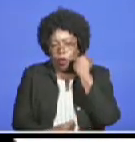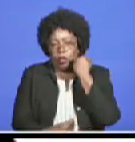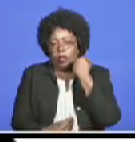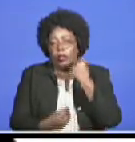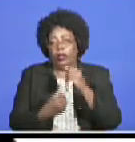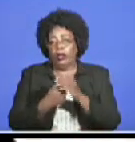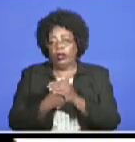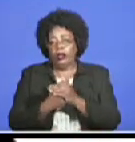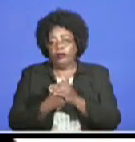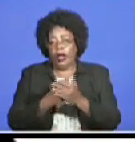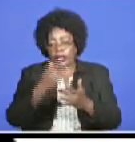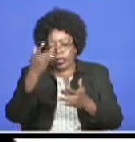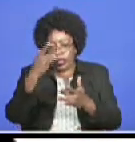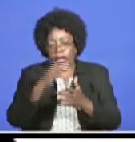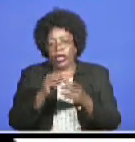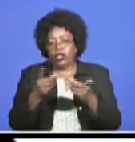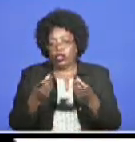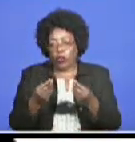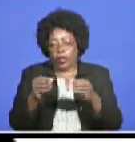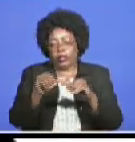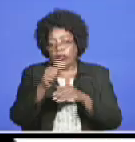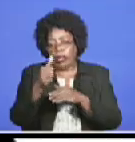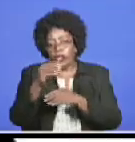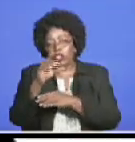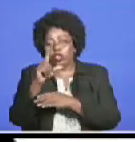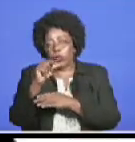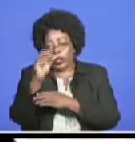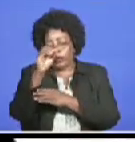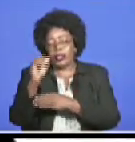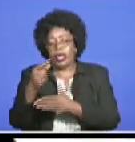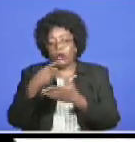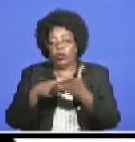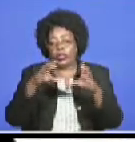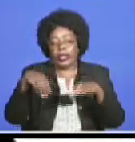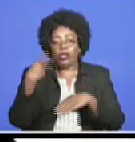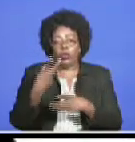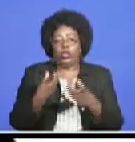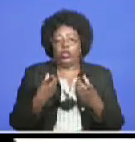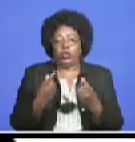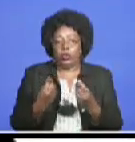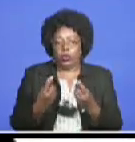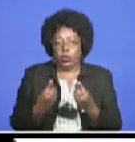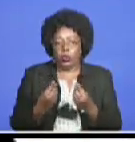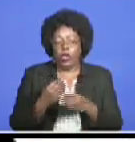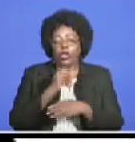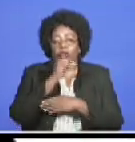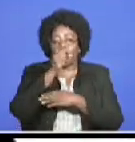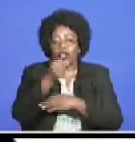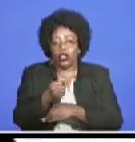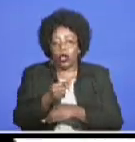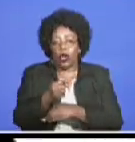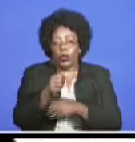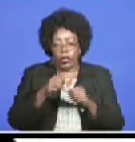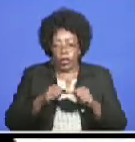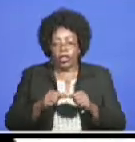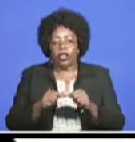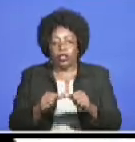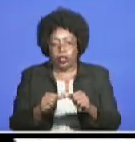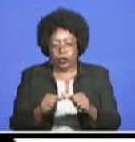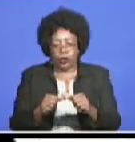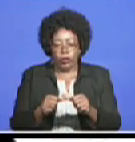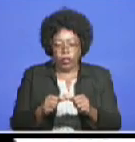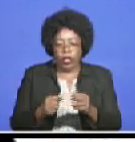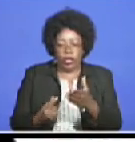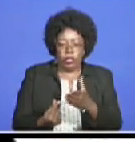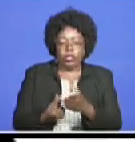indigent, and do another model as to 20%. What can we do? What must we do to ensure that we continue the sustainability